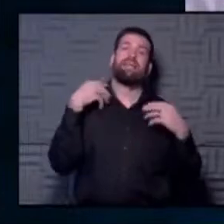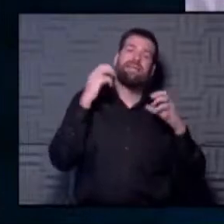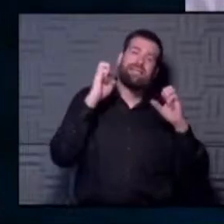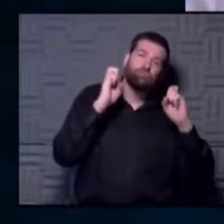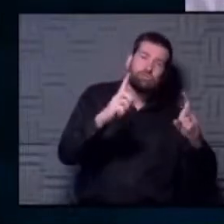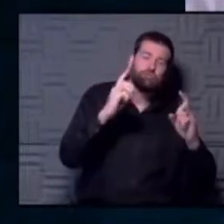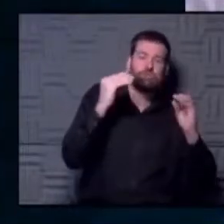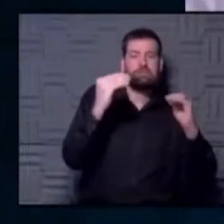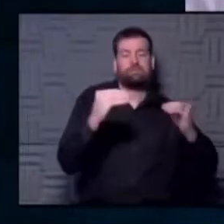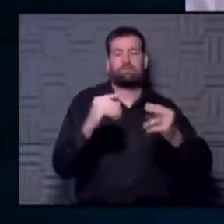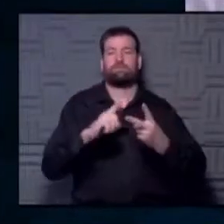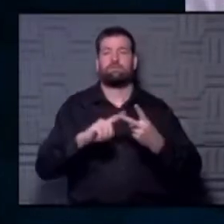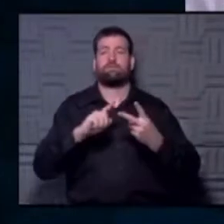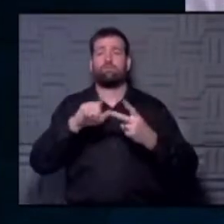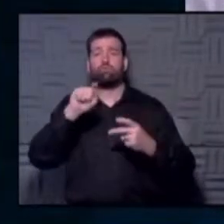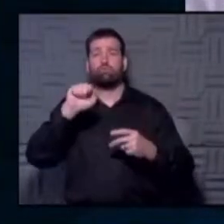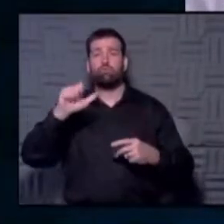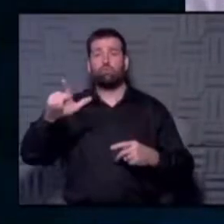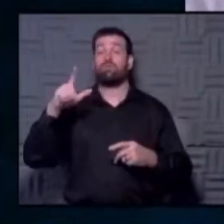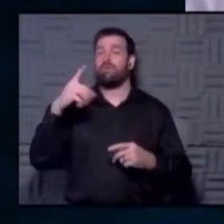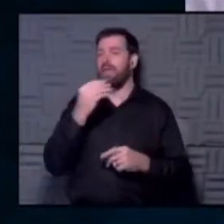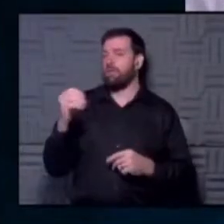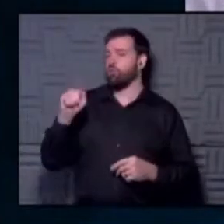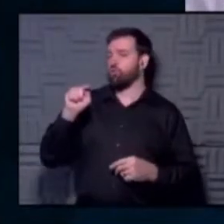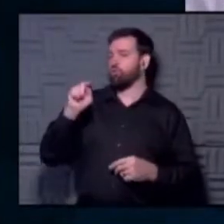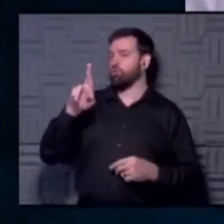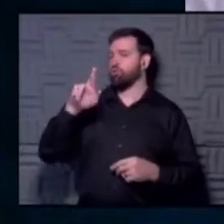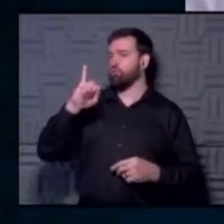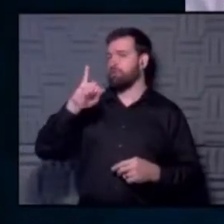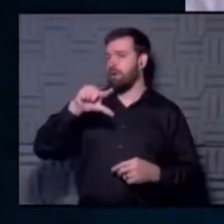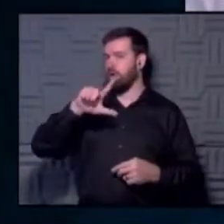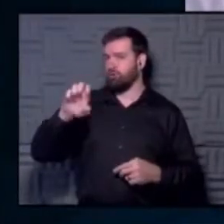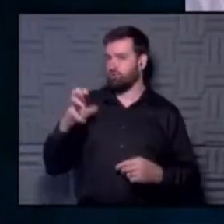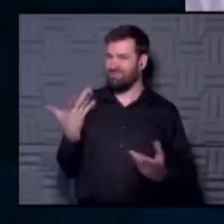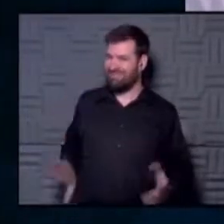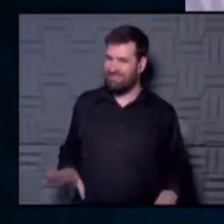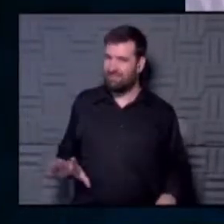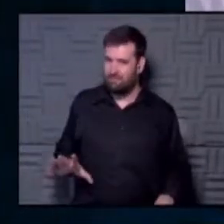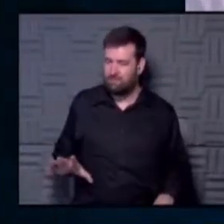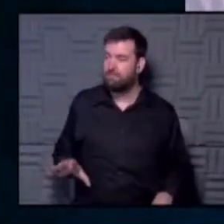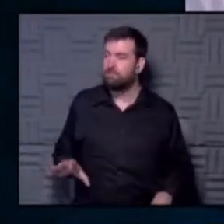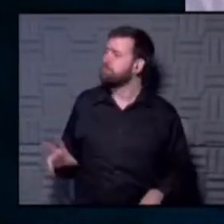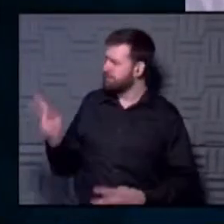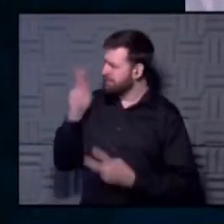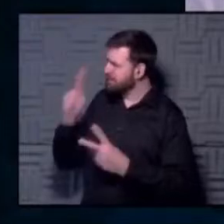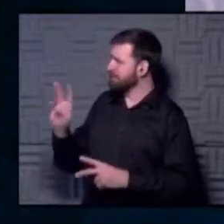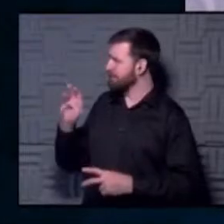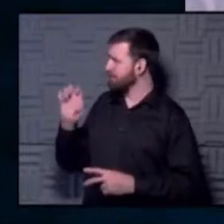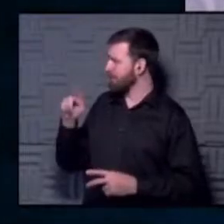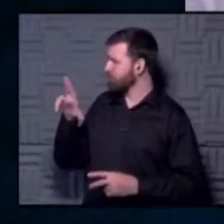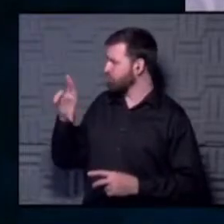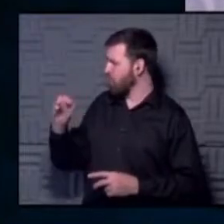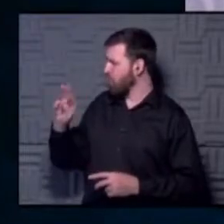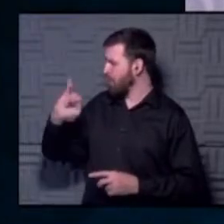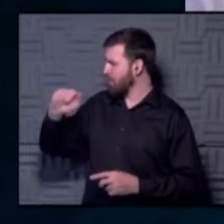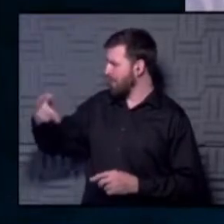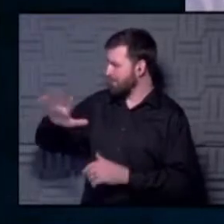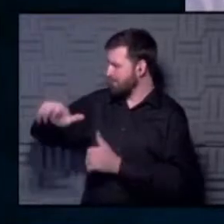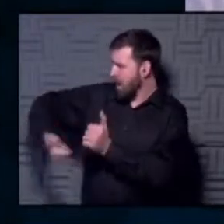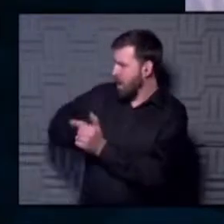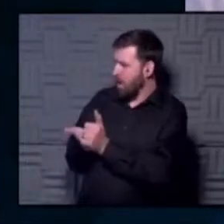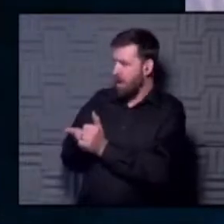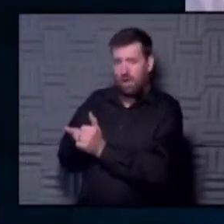and a triage tool. Yeah, it's all the above. And Marcy, is that, I'm seeing the Metro map behind you, as well